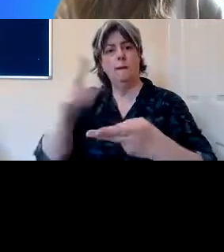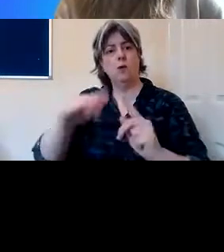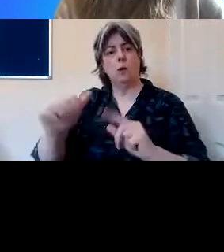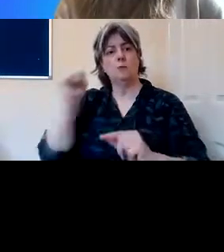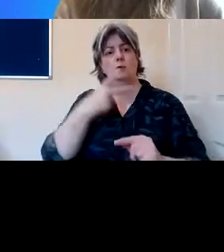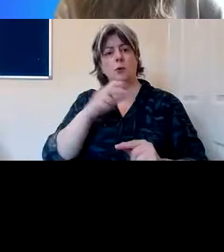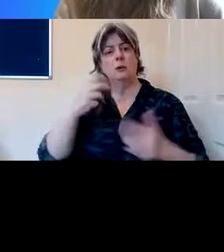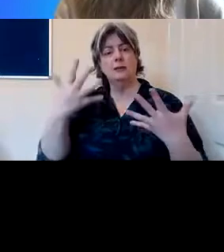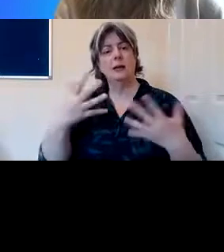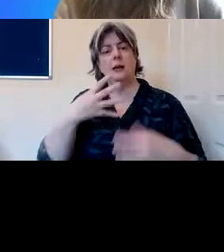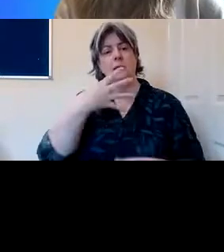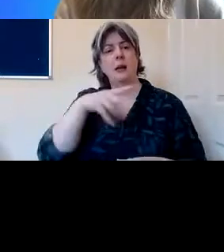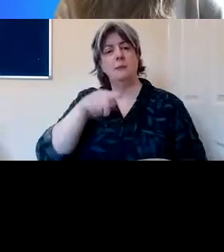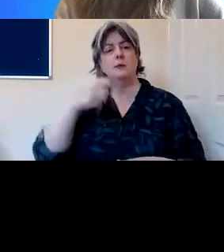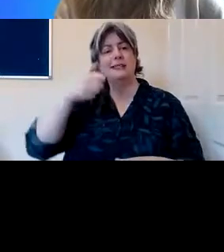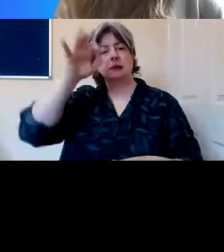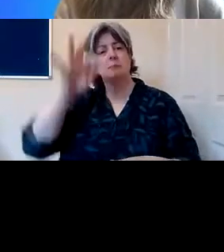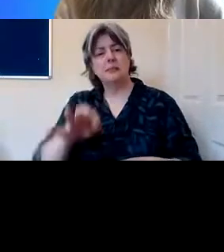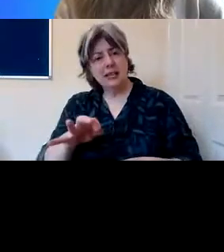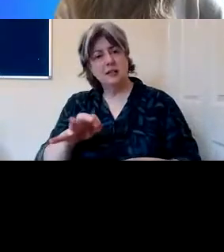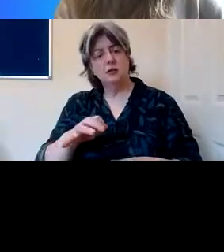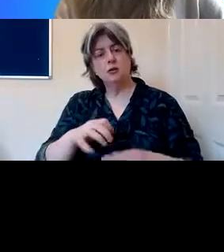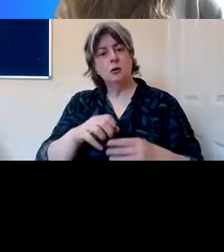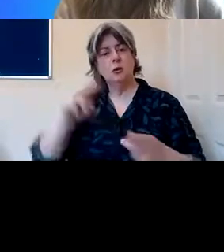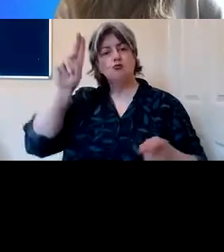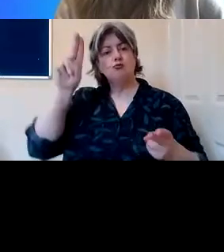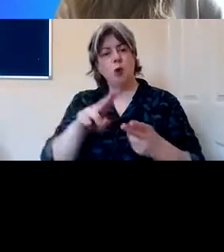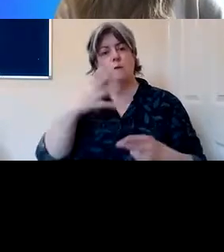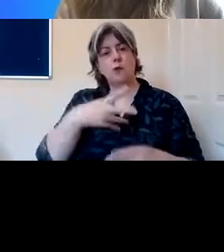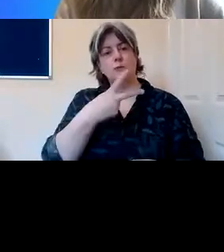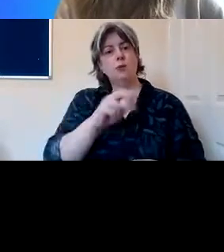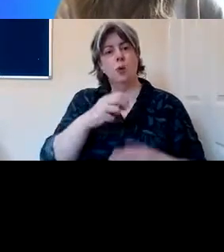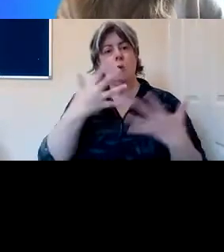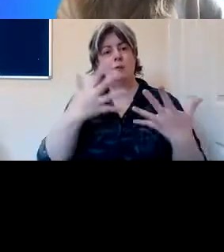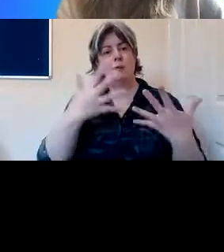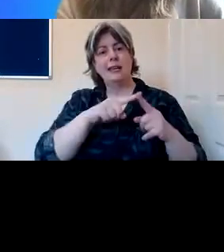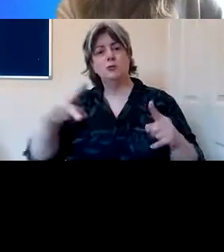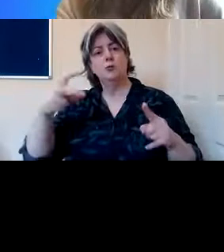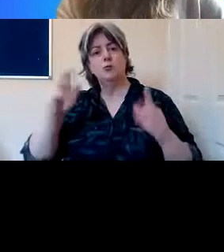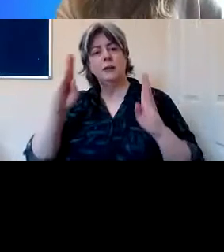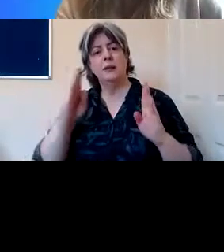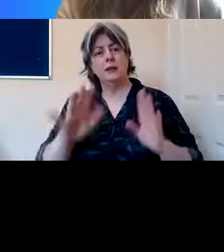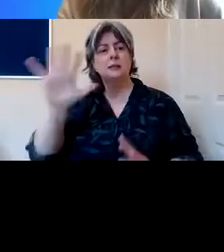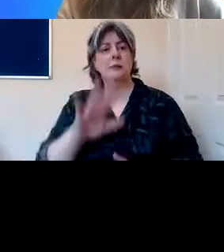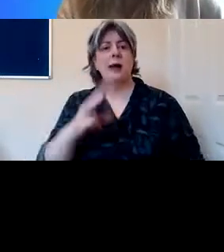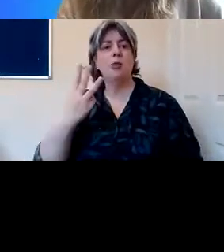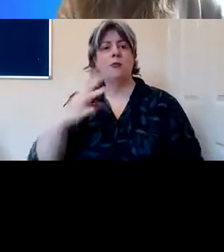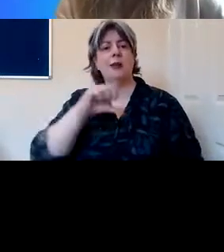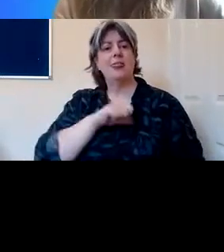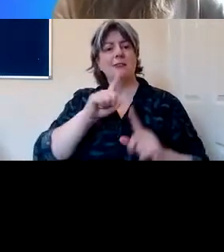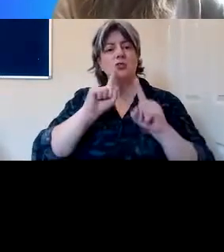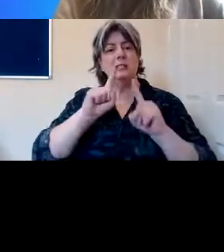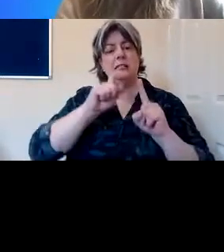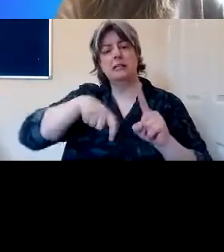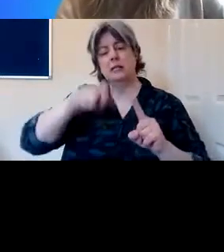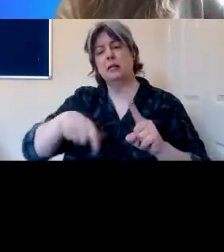between 2010 and 2020. This is equivalent to a decline of over 3,000 teachers. And in that period of 2016 to